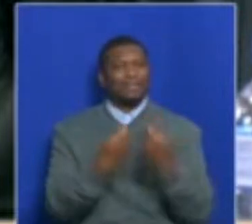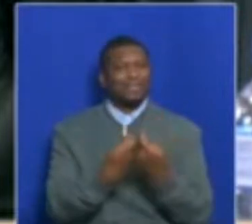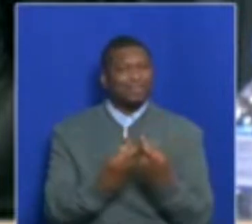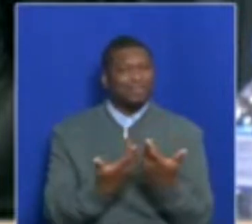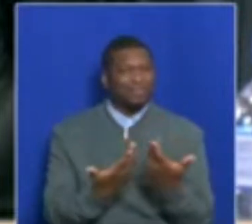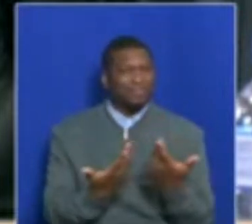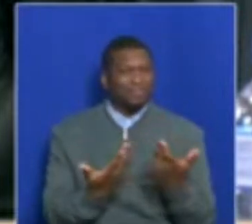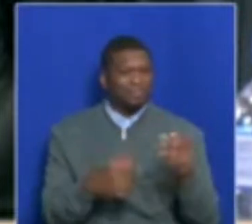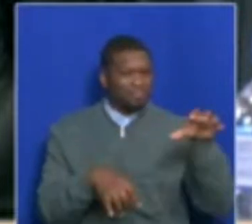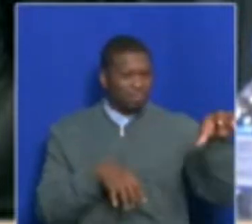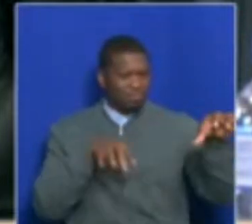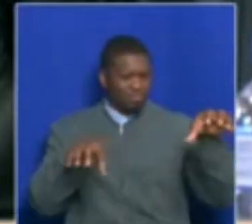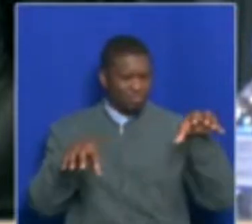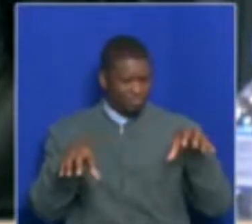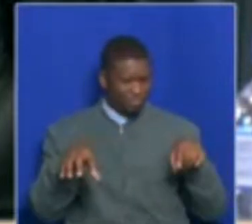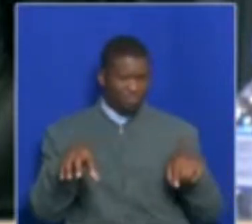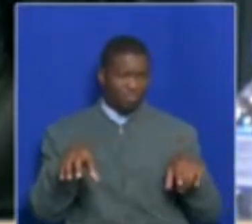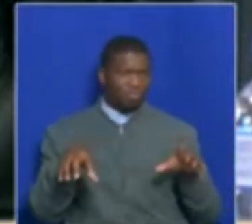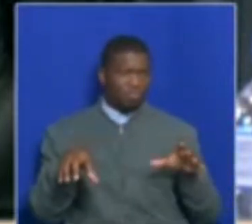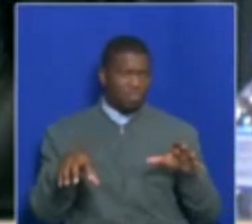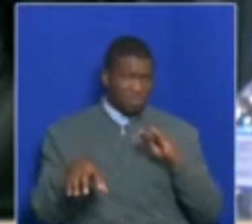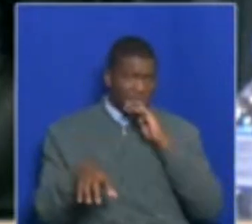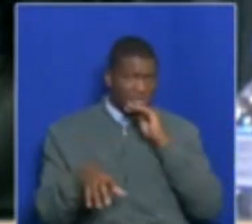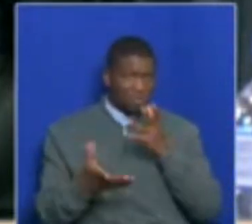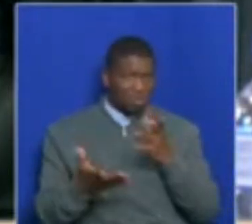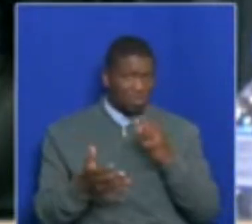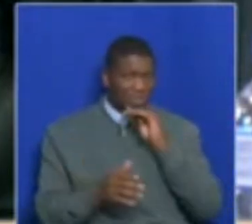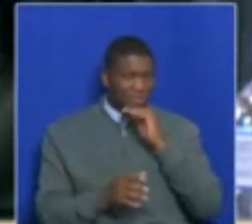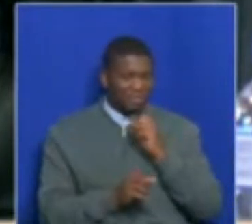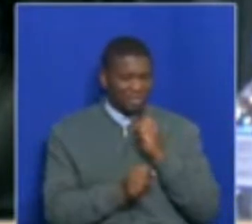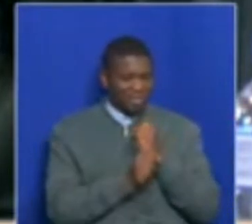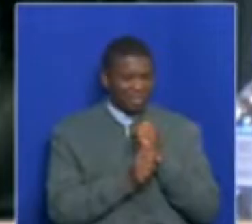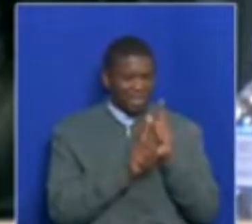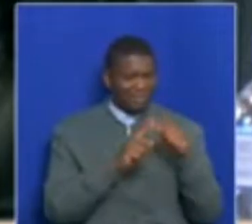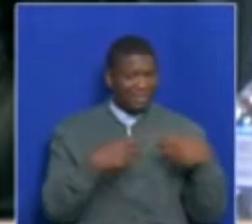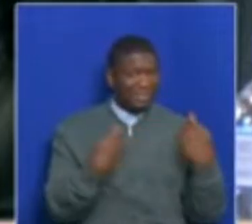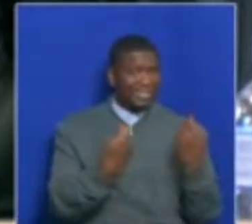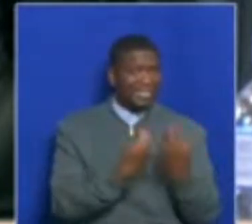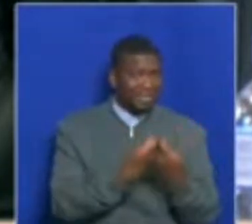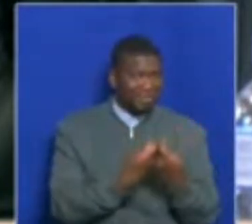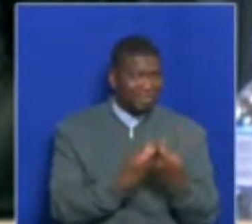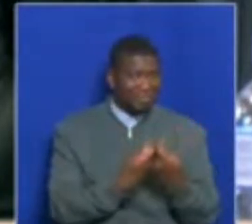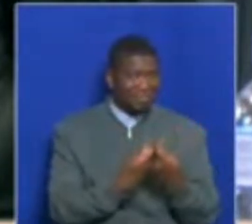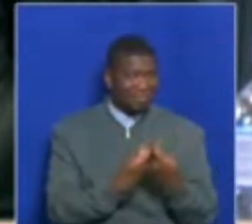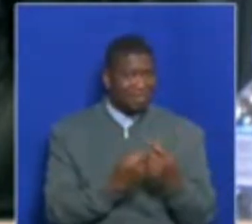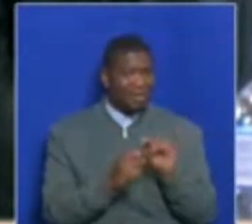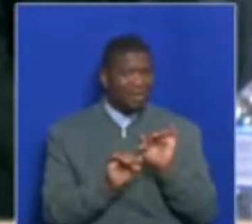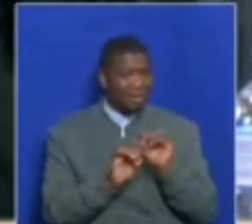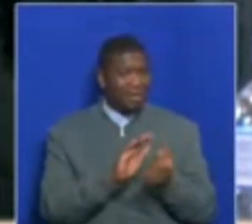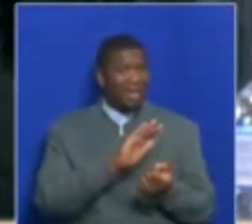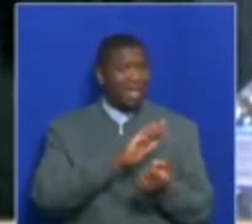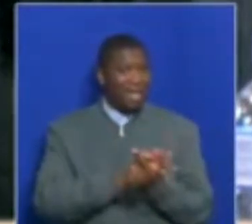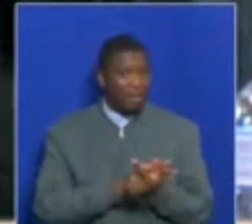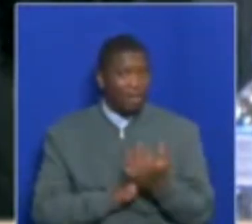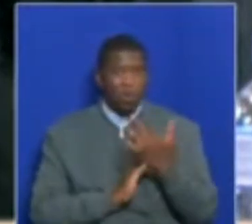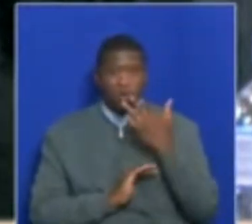Effectively what you're saying is the task team, in this case, according to IPID,